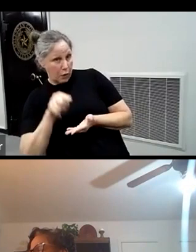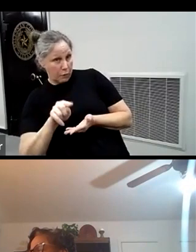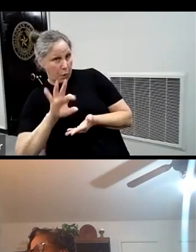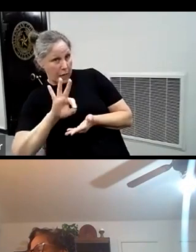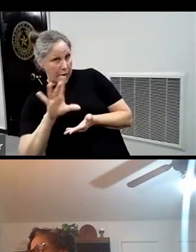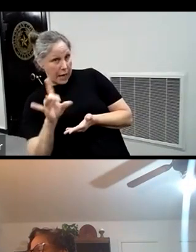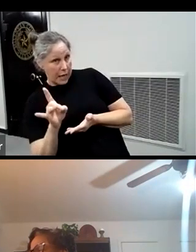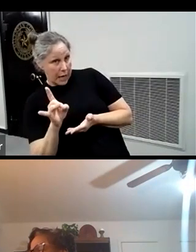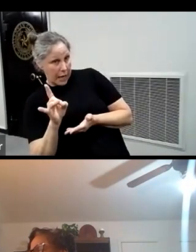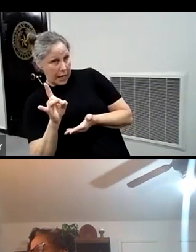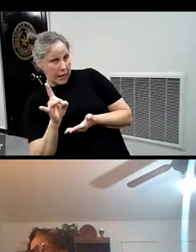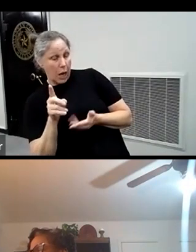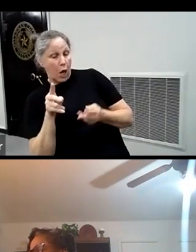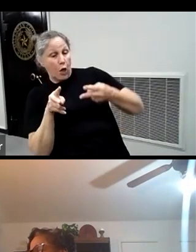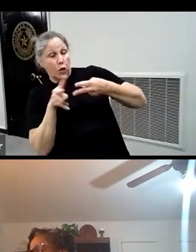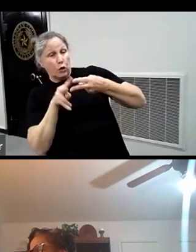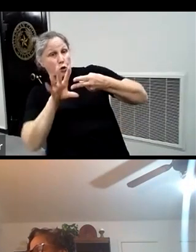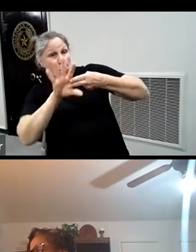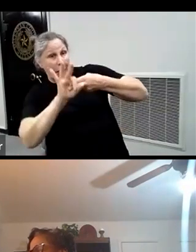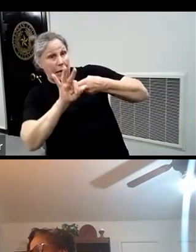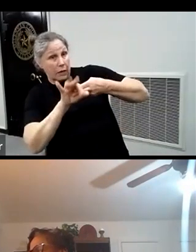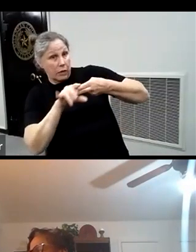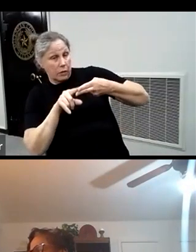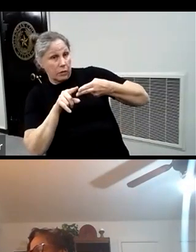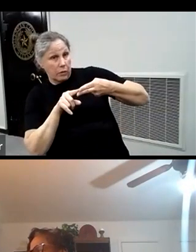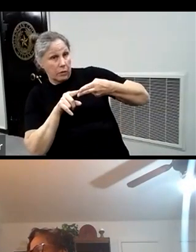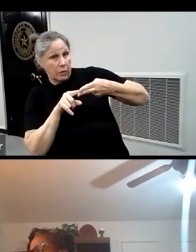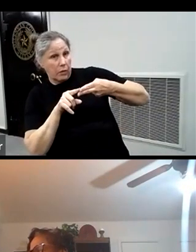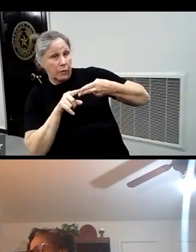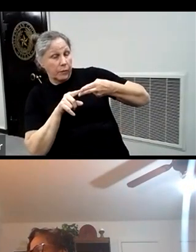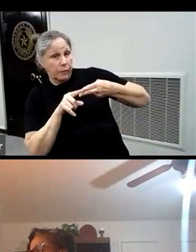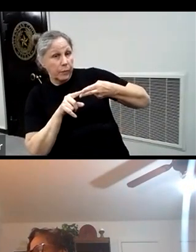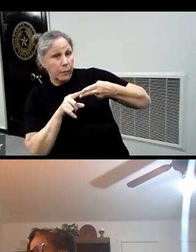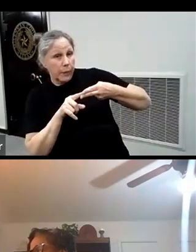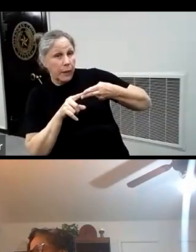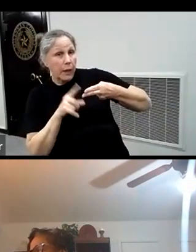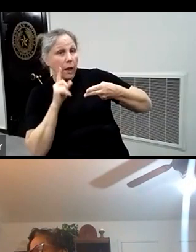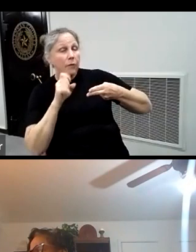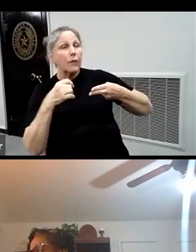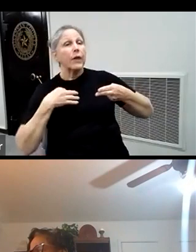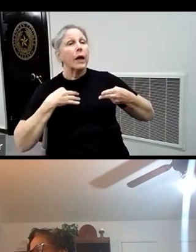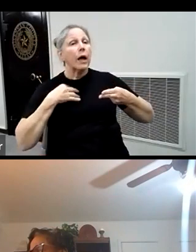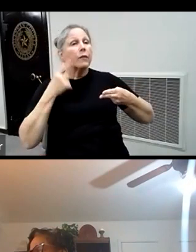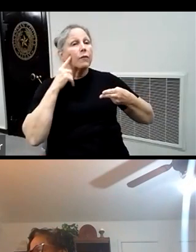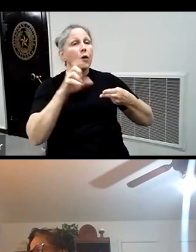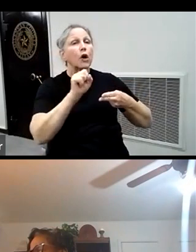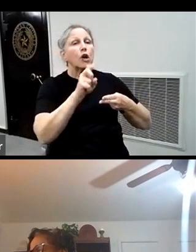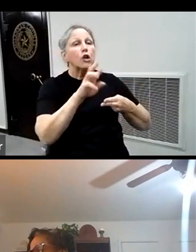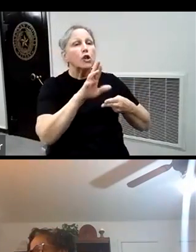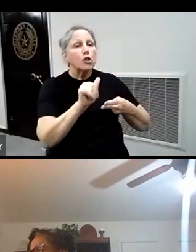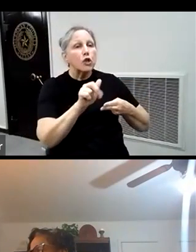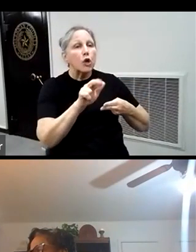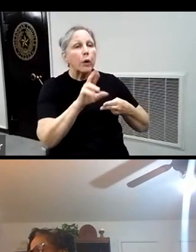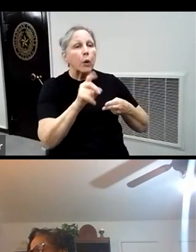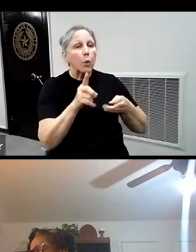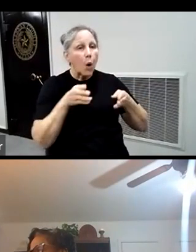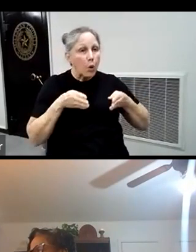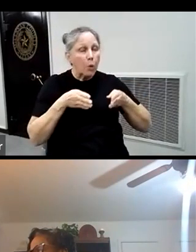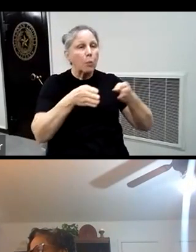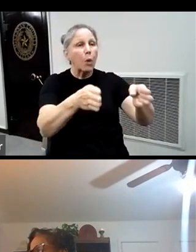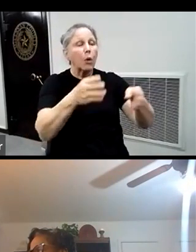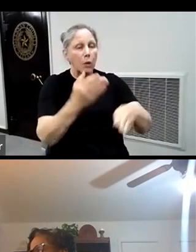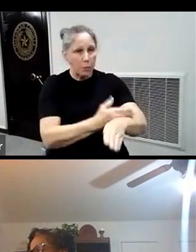$26,412.98. Both of those are the next pay applications for the Surrey Ridge Road project, and they're recommended for